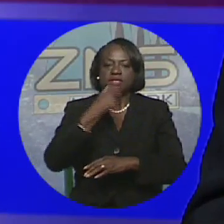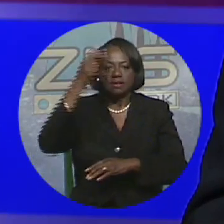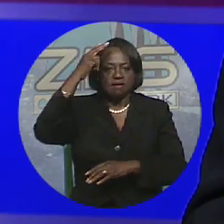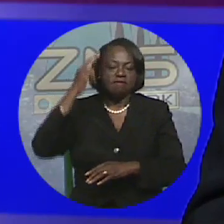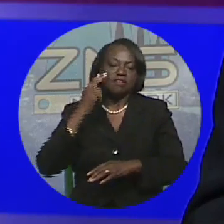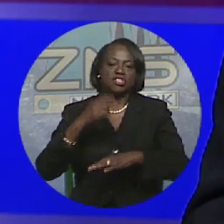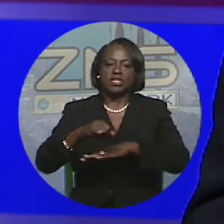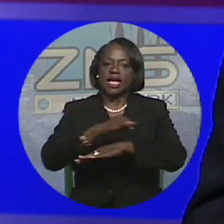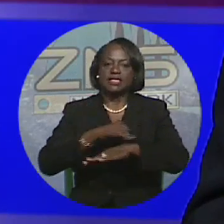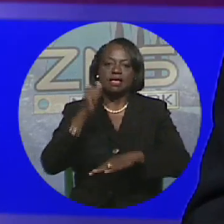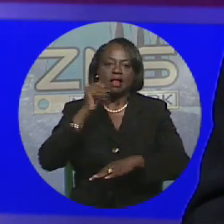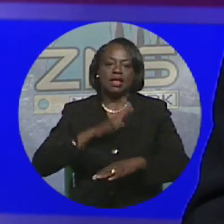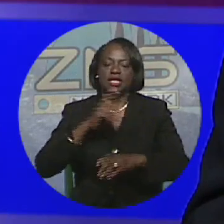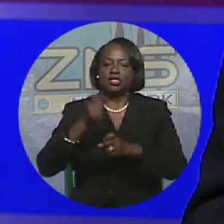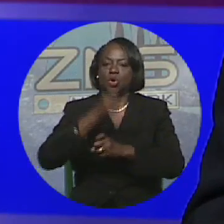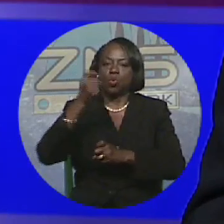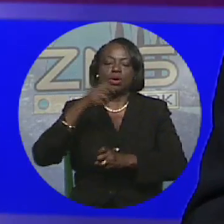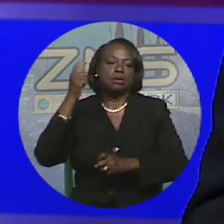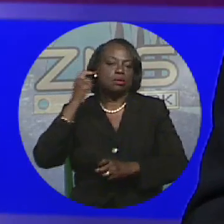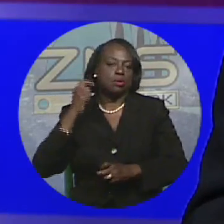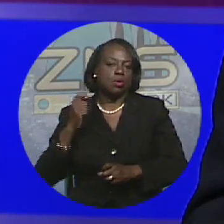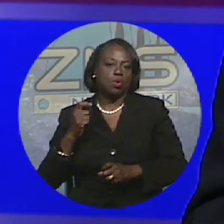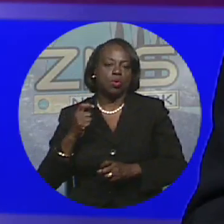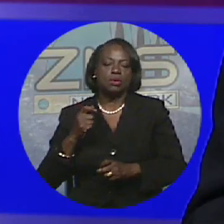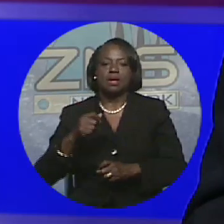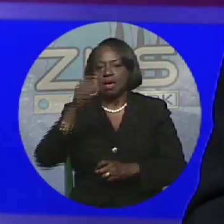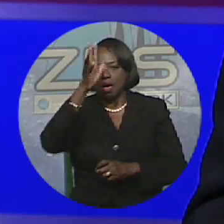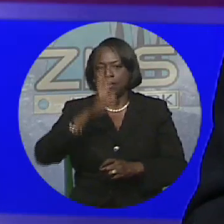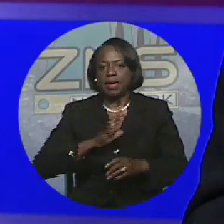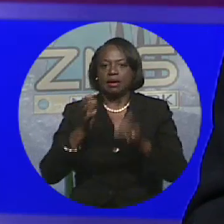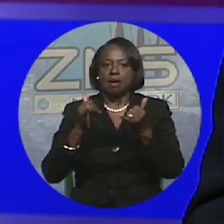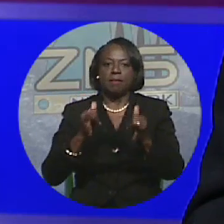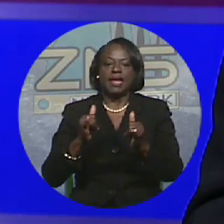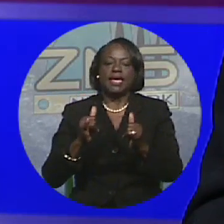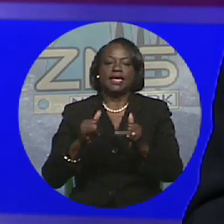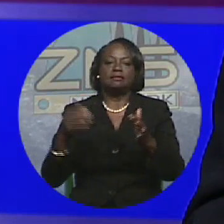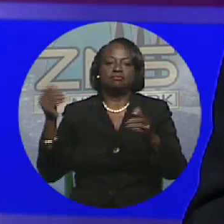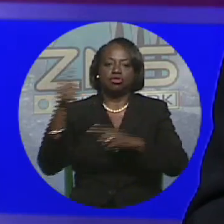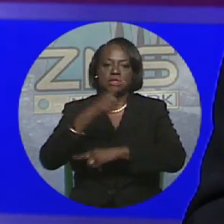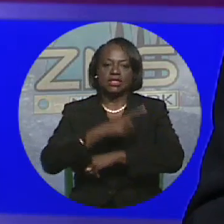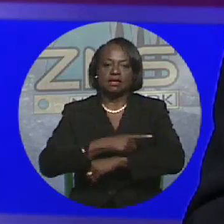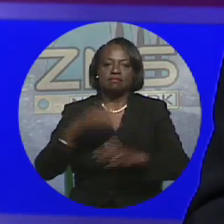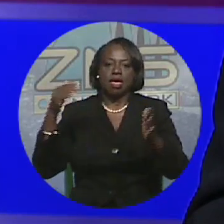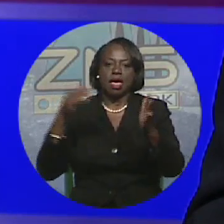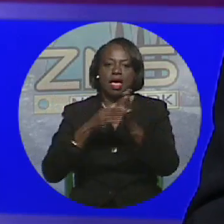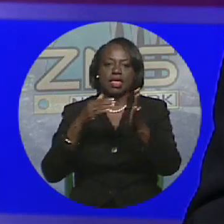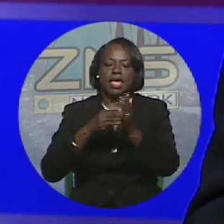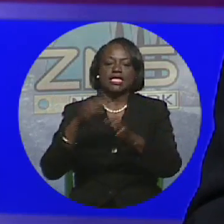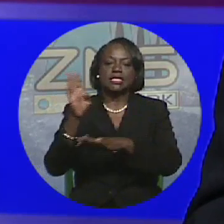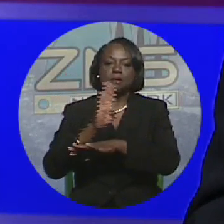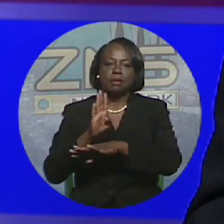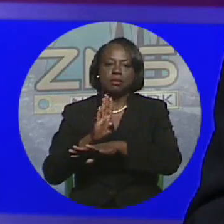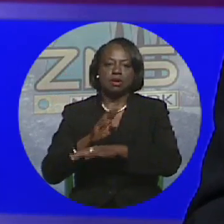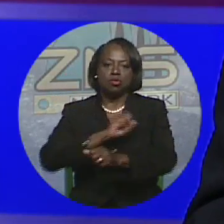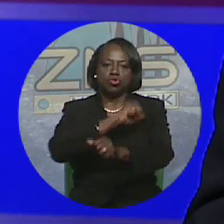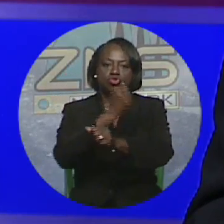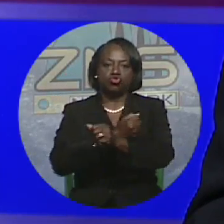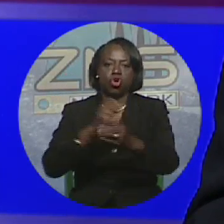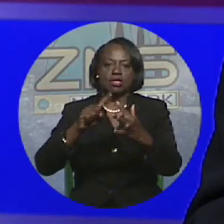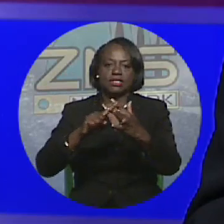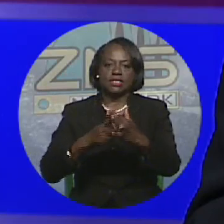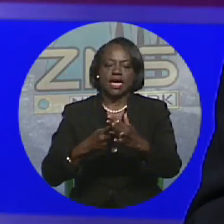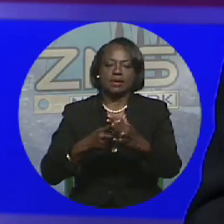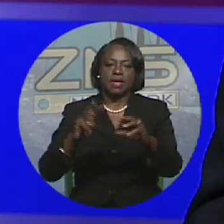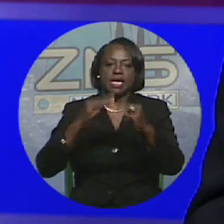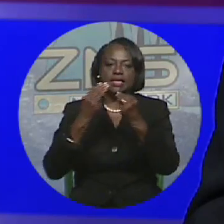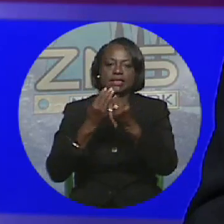gold over the weekend, our men got underway with play today in against Bermuda, that is. It wasn't a strong start for Team Bahamas. They